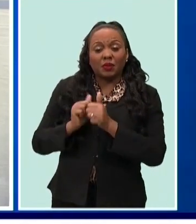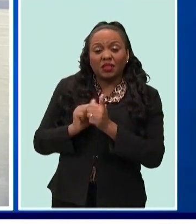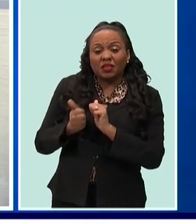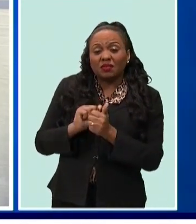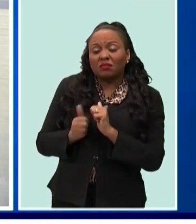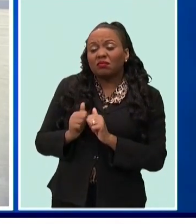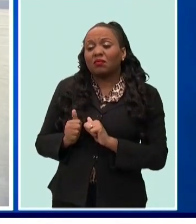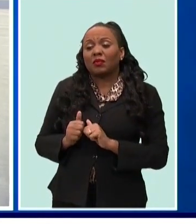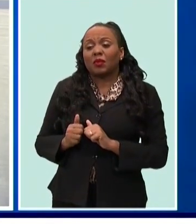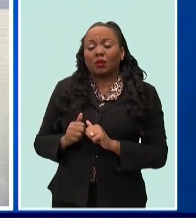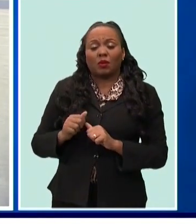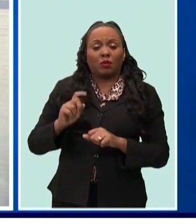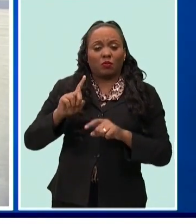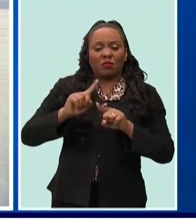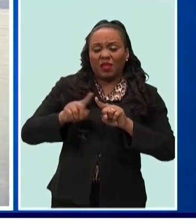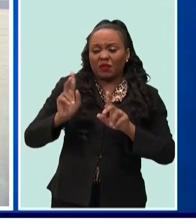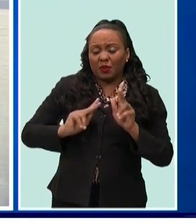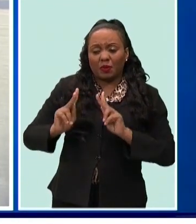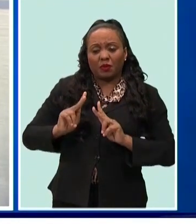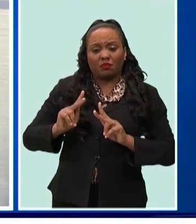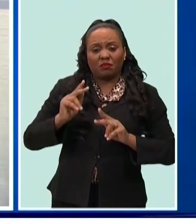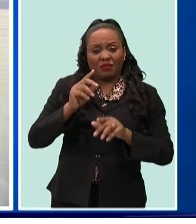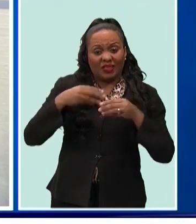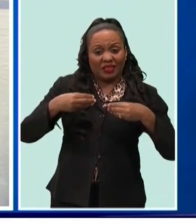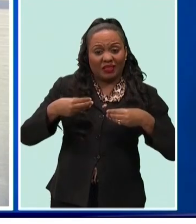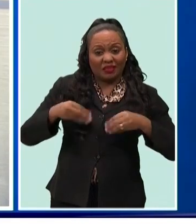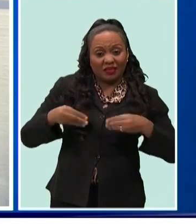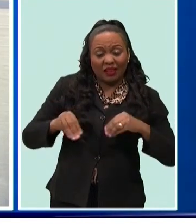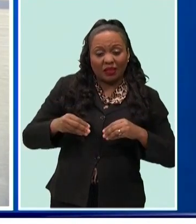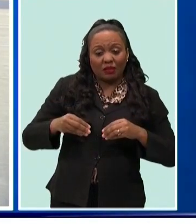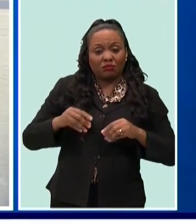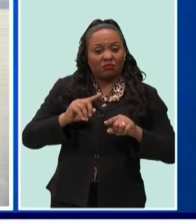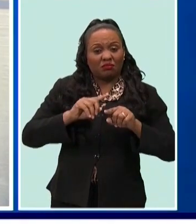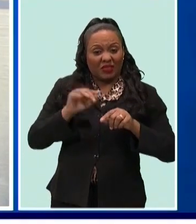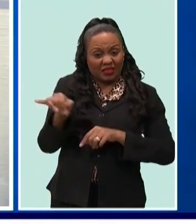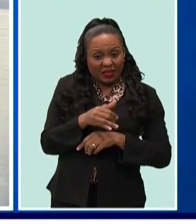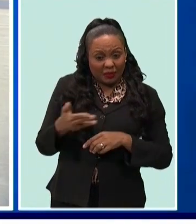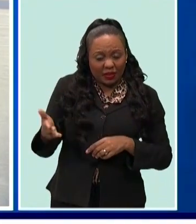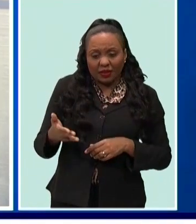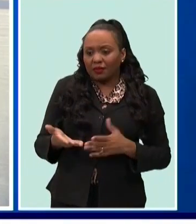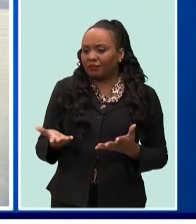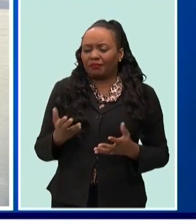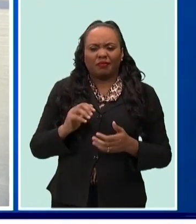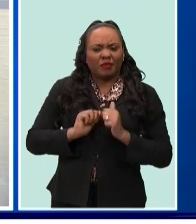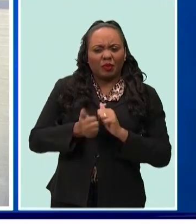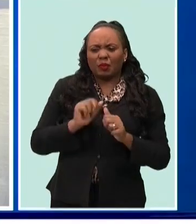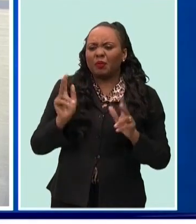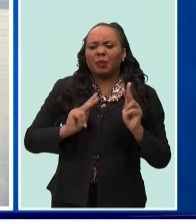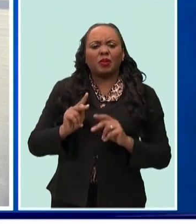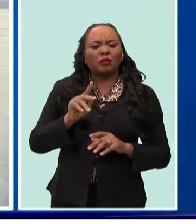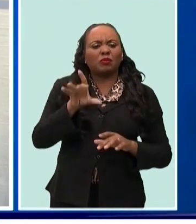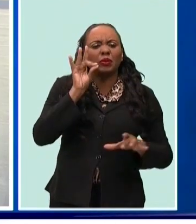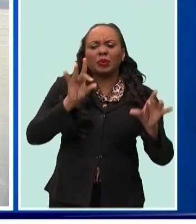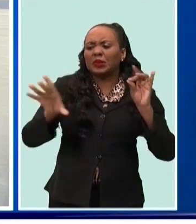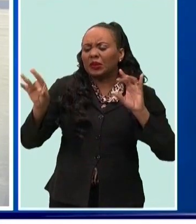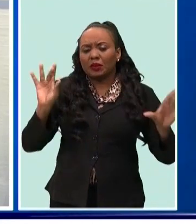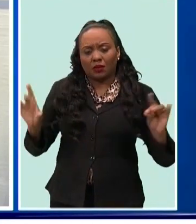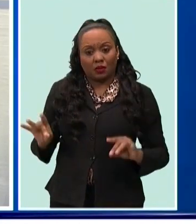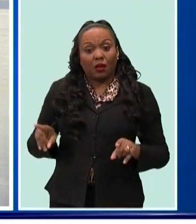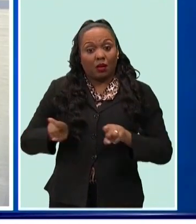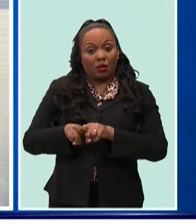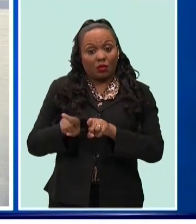mean, it's best for consumers, it's best for you and me, we get the best prices. But he also said back in Curacao where they are, it's a drive-through hardware store.